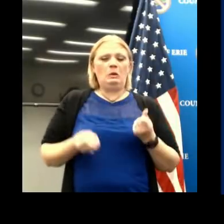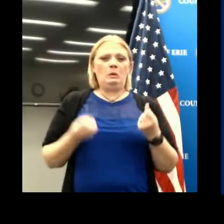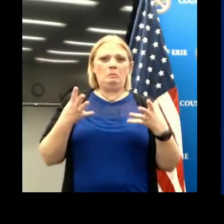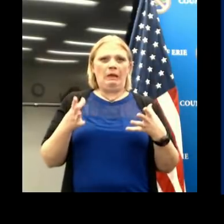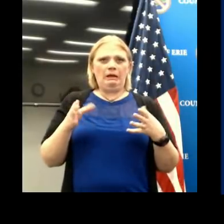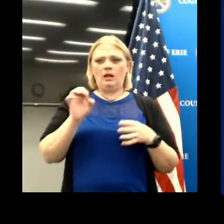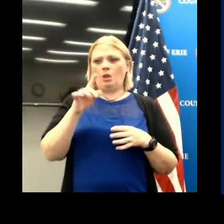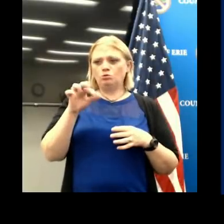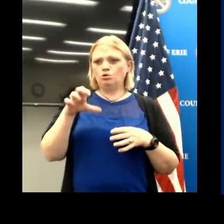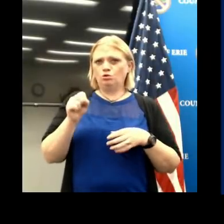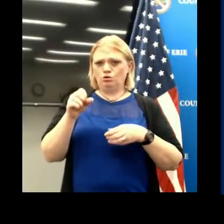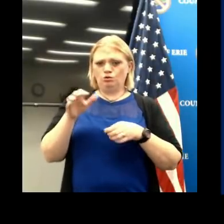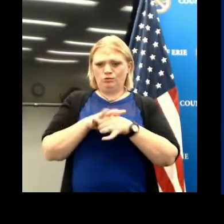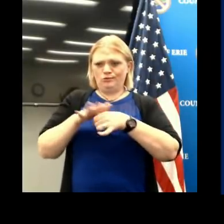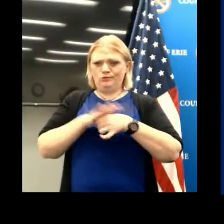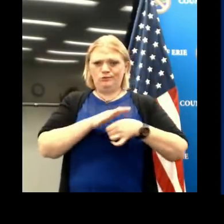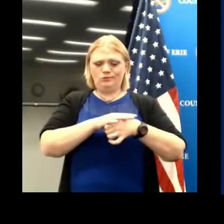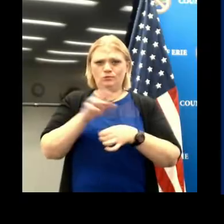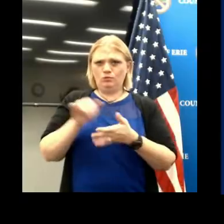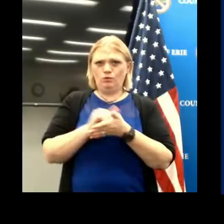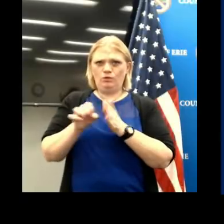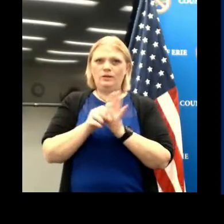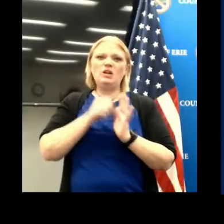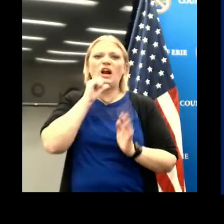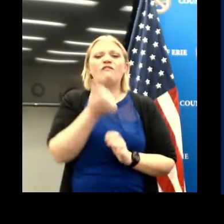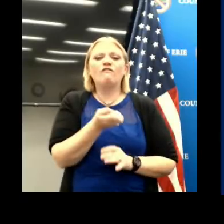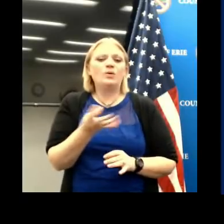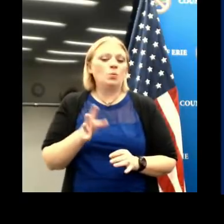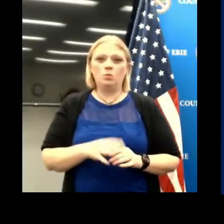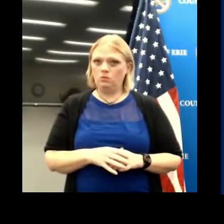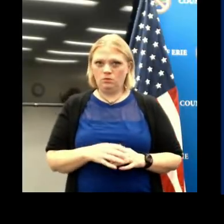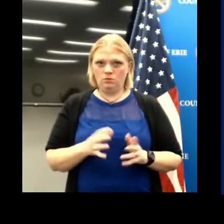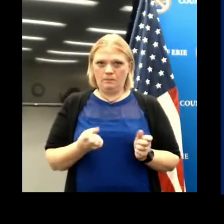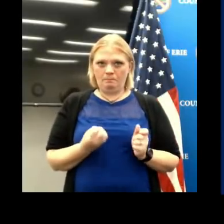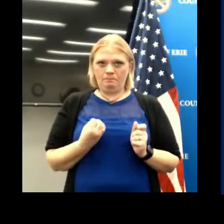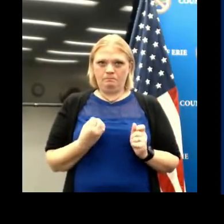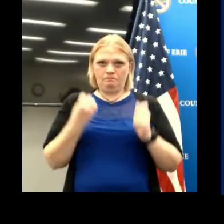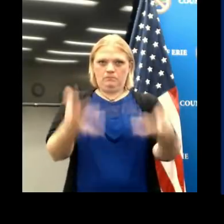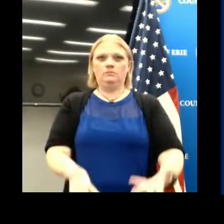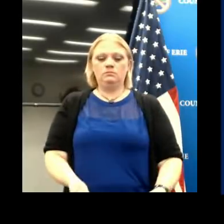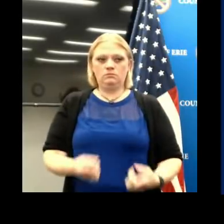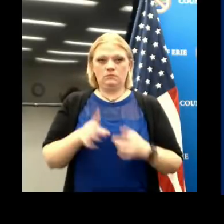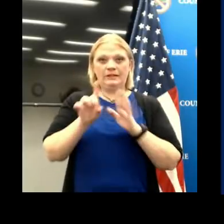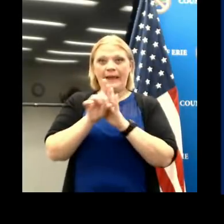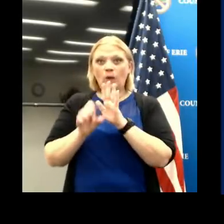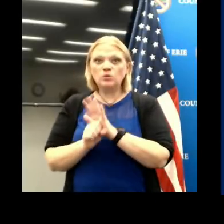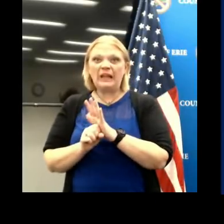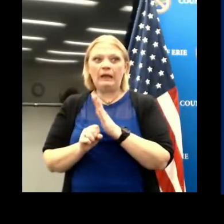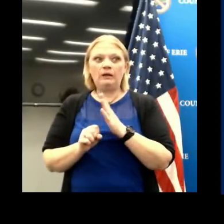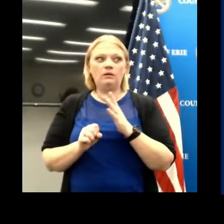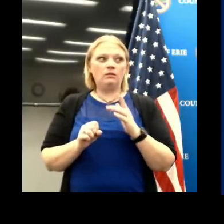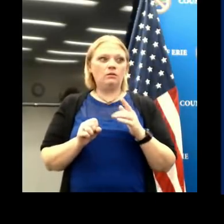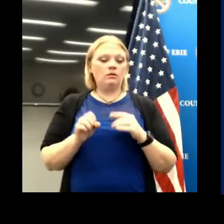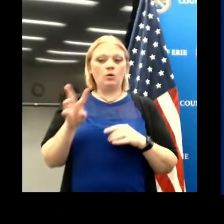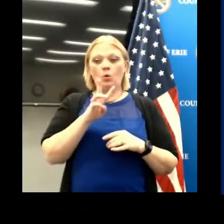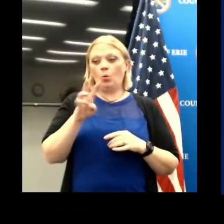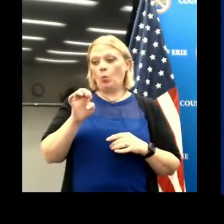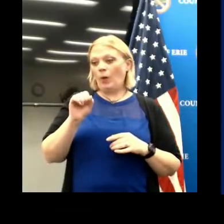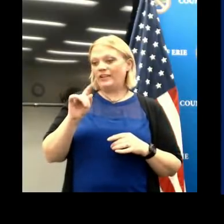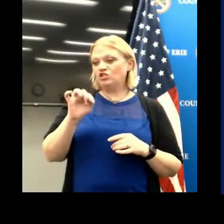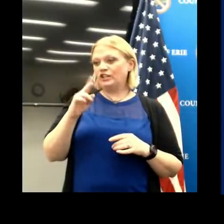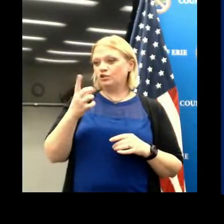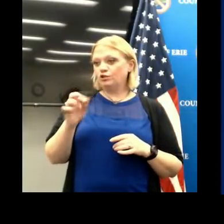in New York State right now. It's not just a couple. There are lots of them, from downstate to Westchester